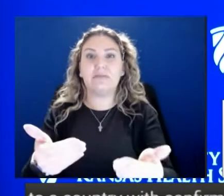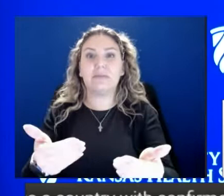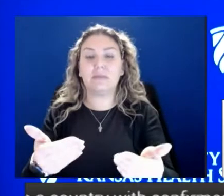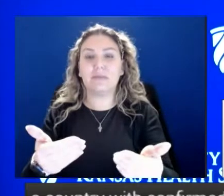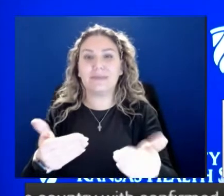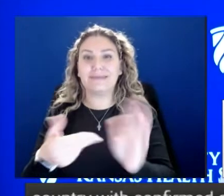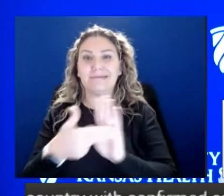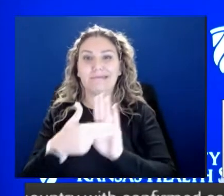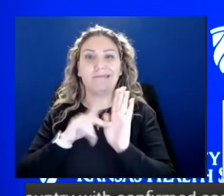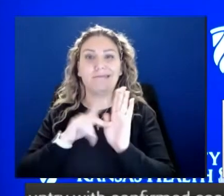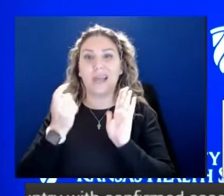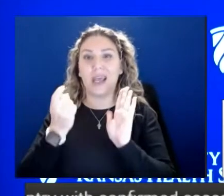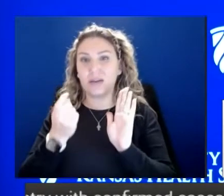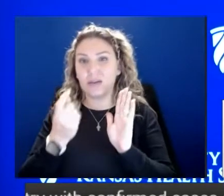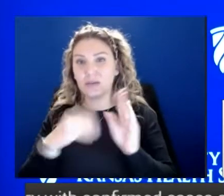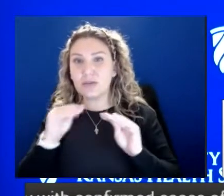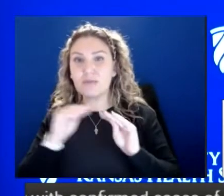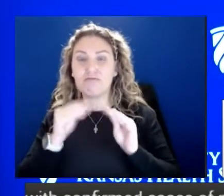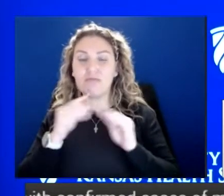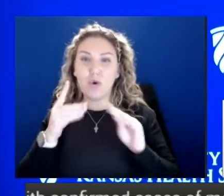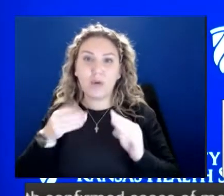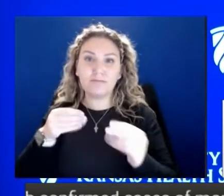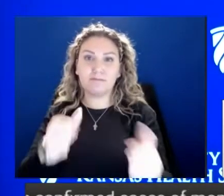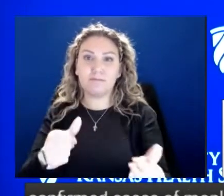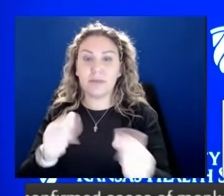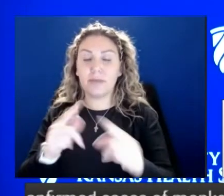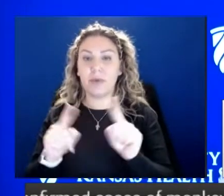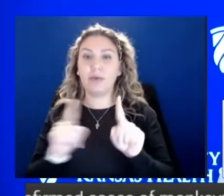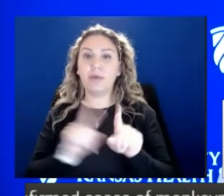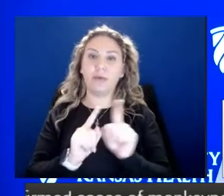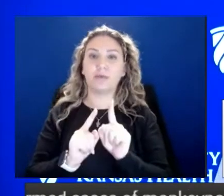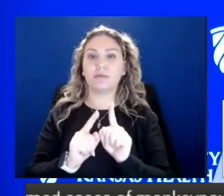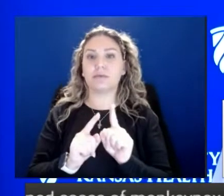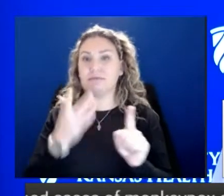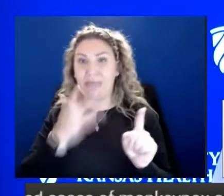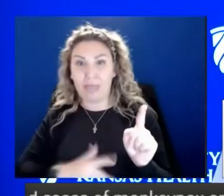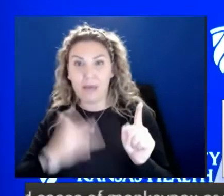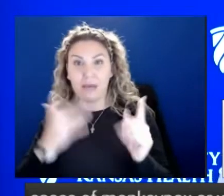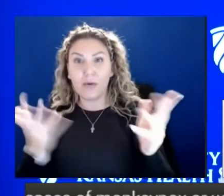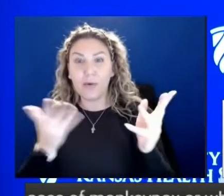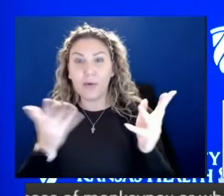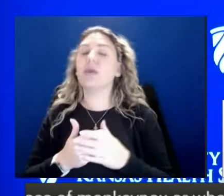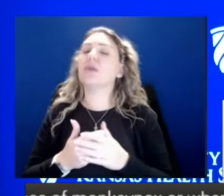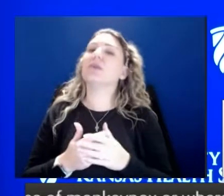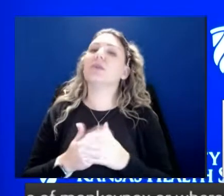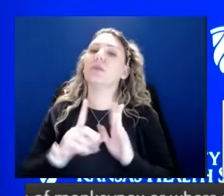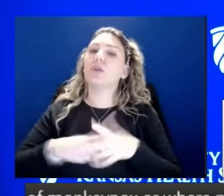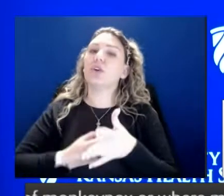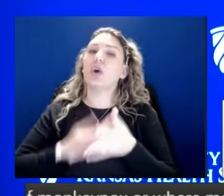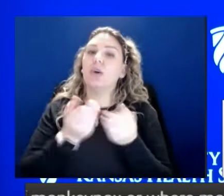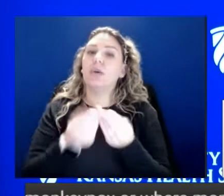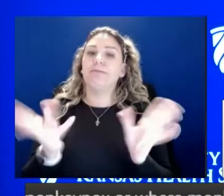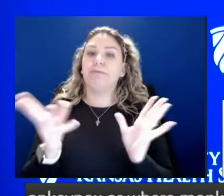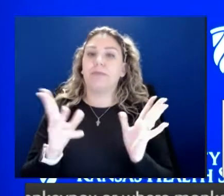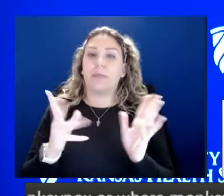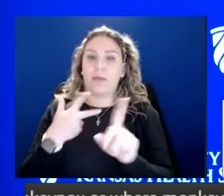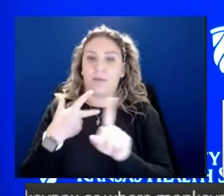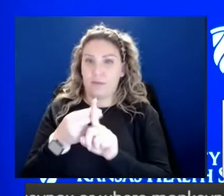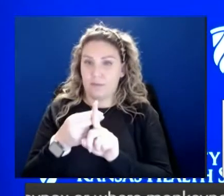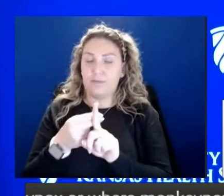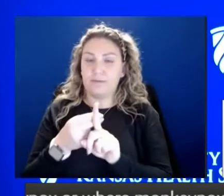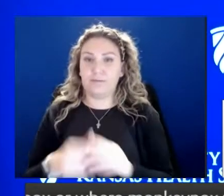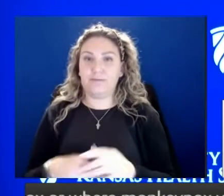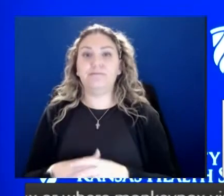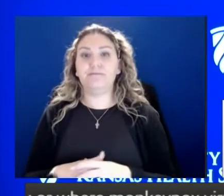more efficient. But also now, luckily, we are really starting to roll out the vaccine. I think that is a good